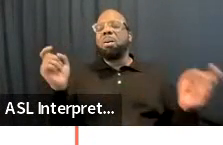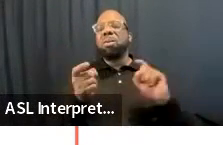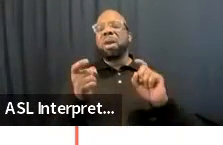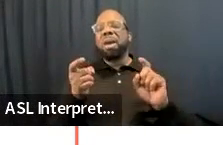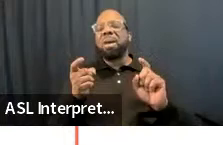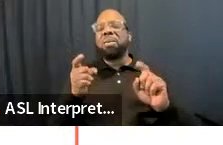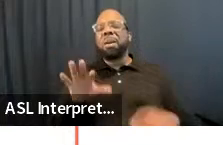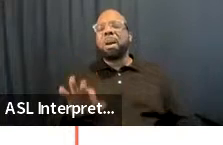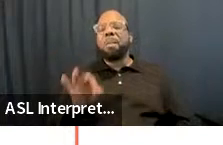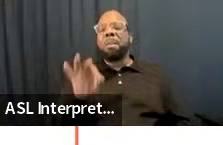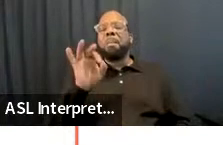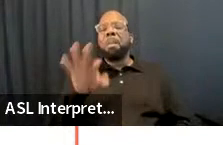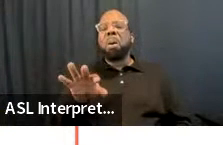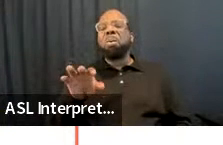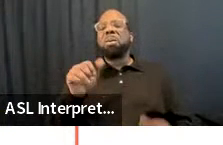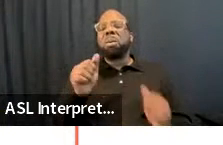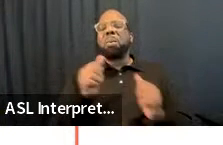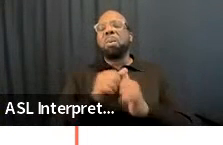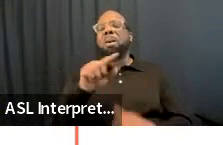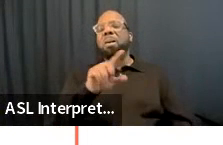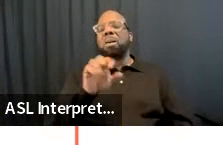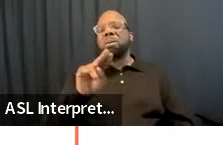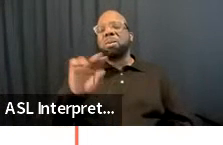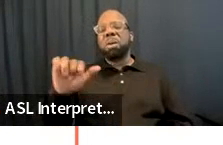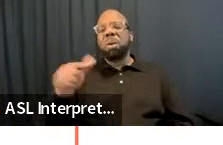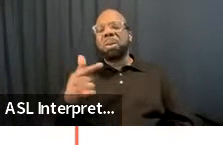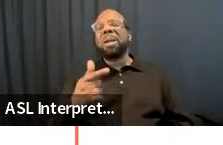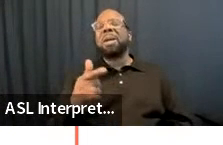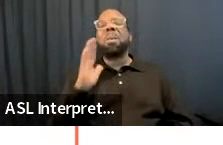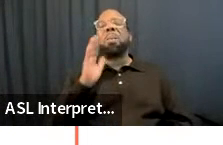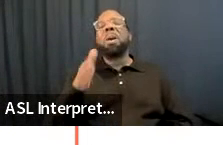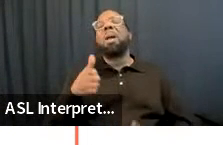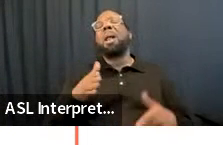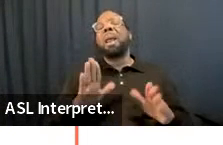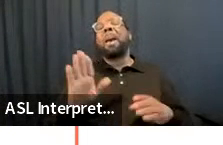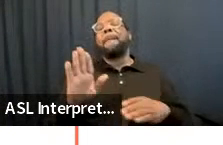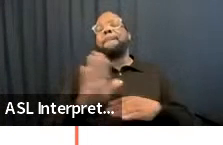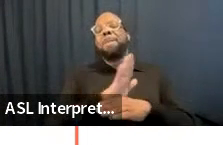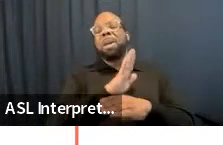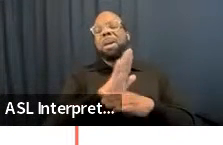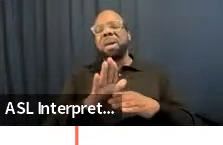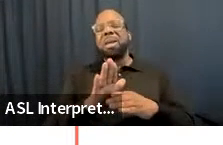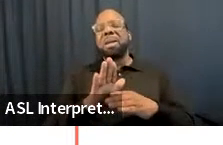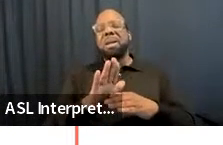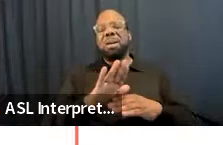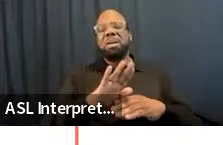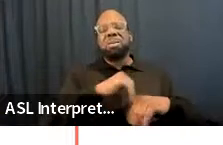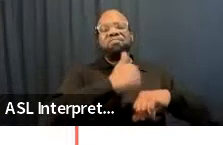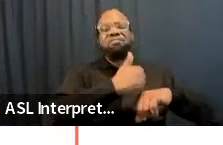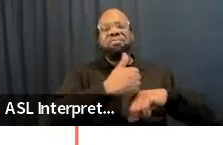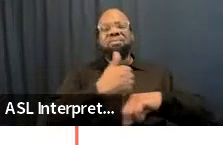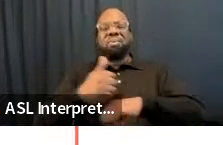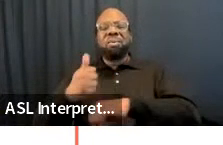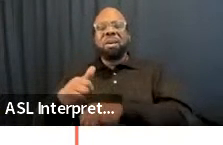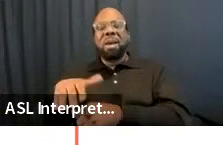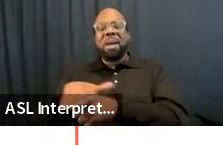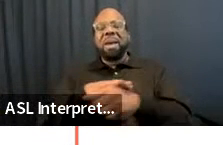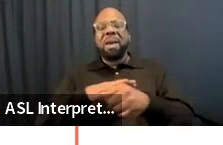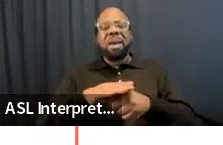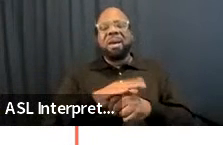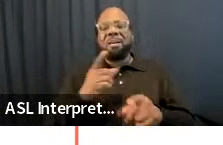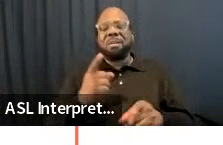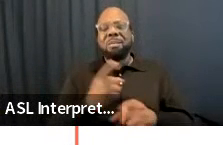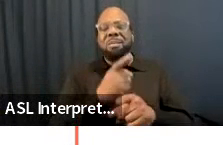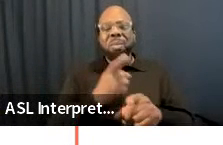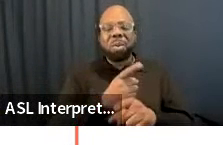zoning that would allow for businesses to locate in areas where we believe it's appropriate for them to locate.